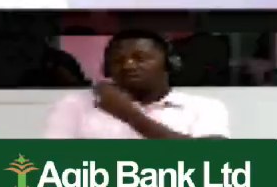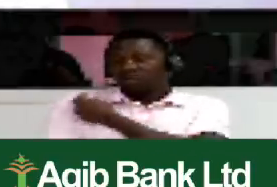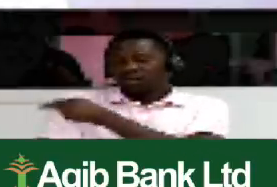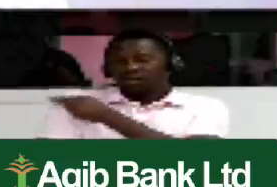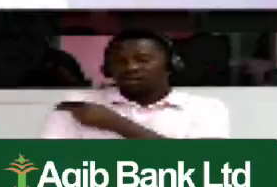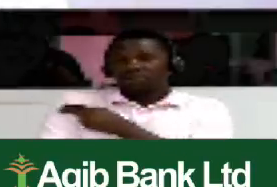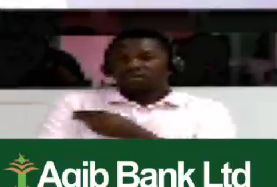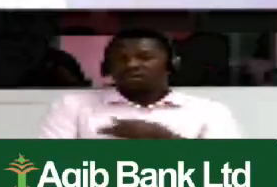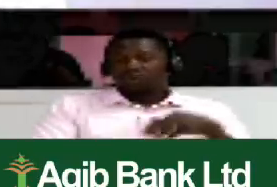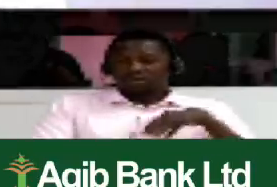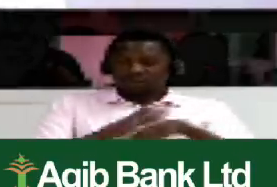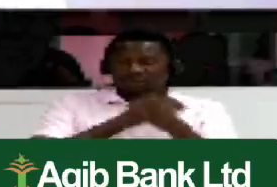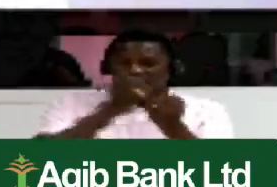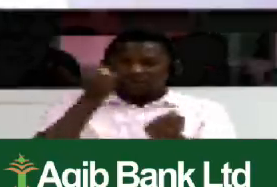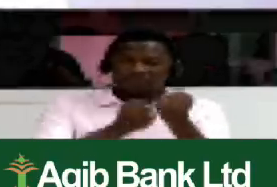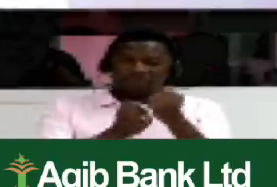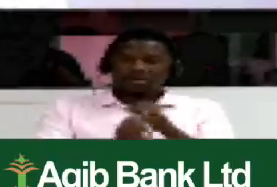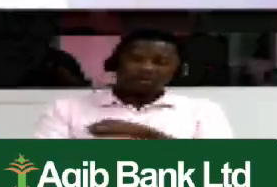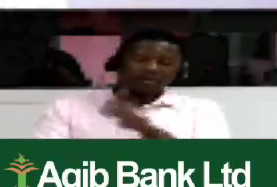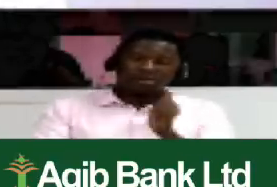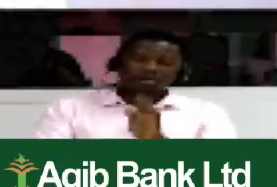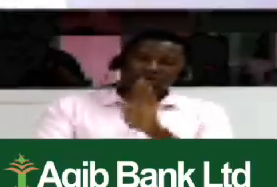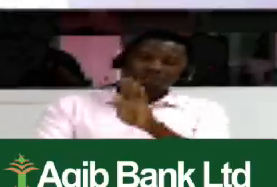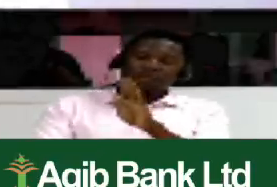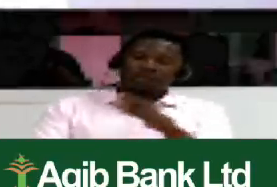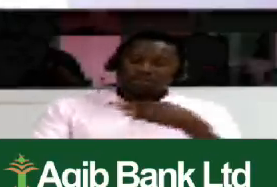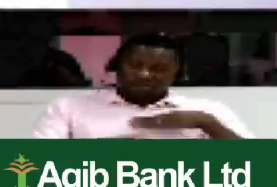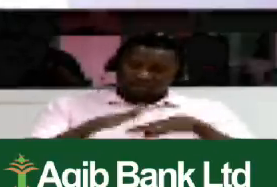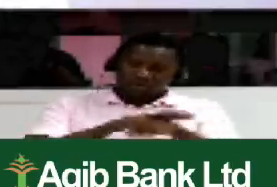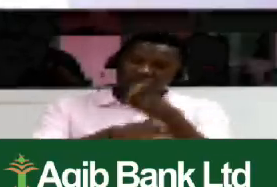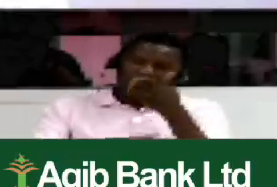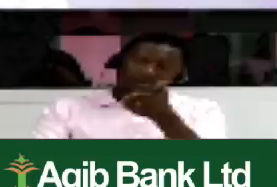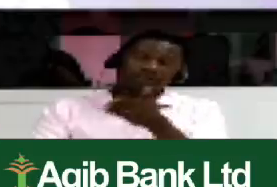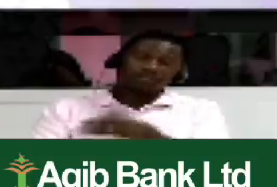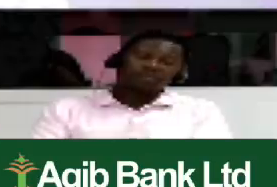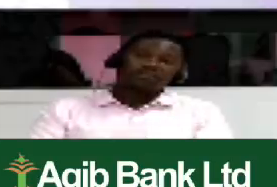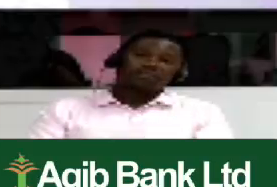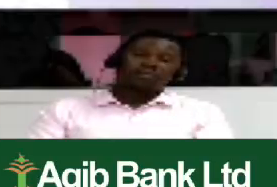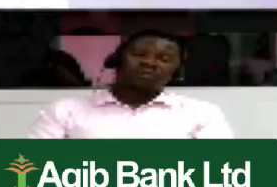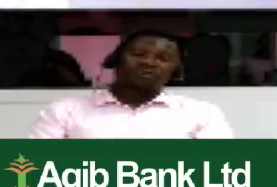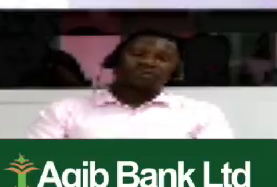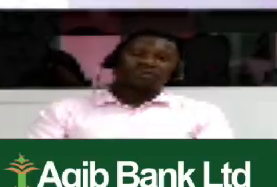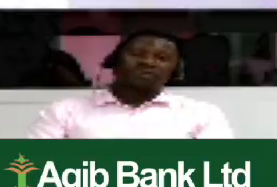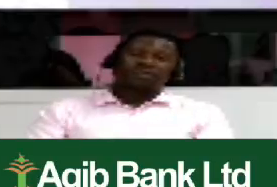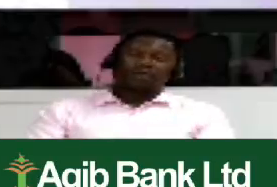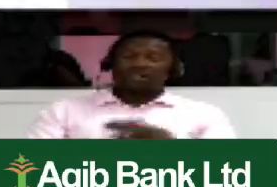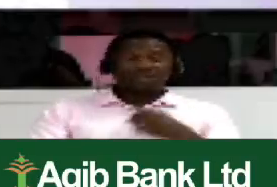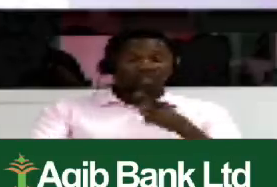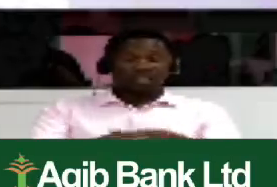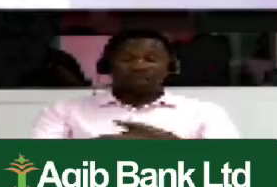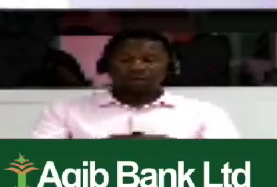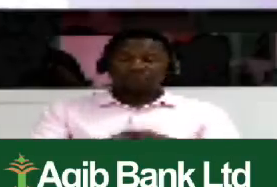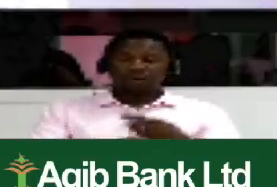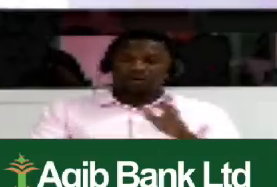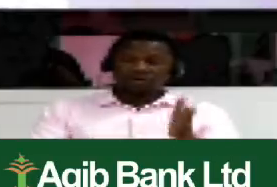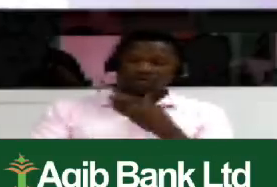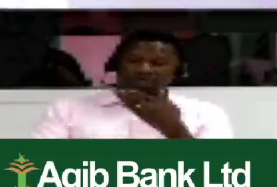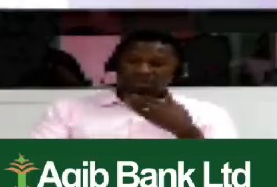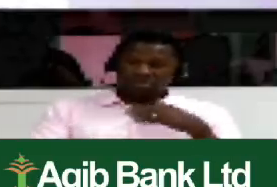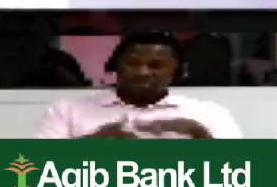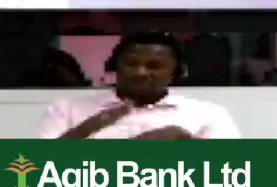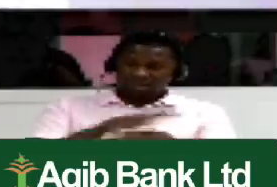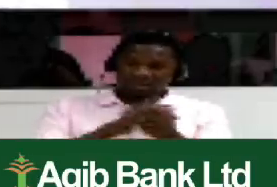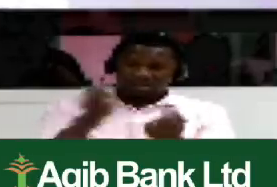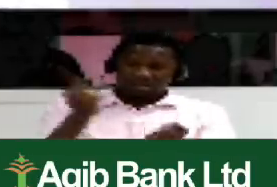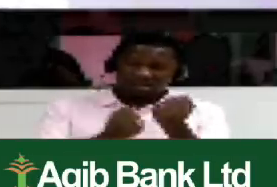vehicle, and they stopped. He joined them. And according to him, the time he went into the